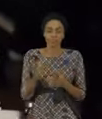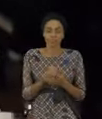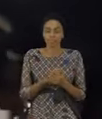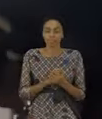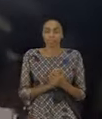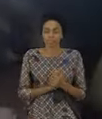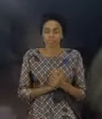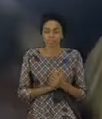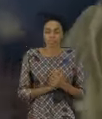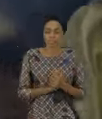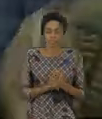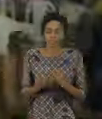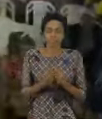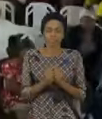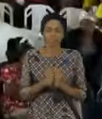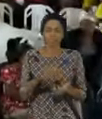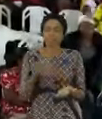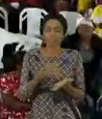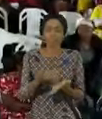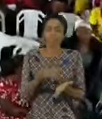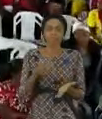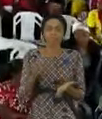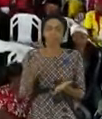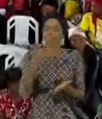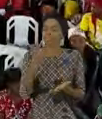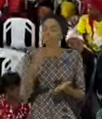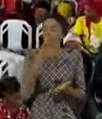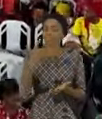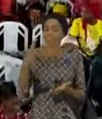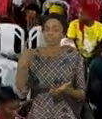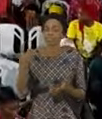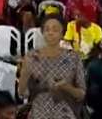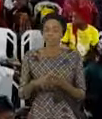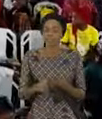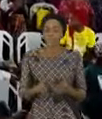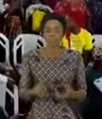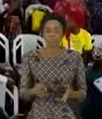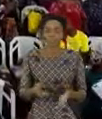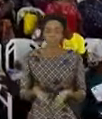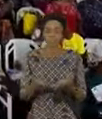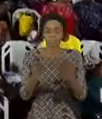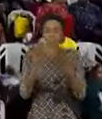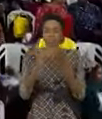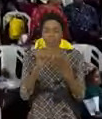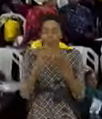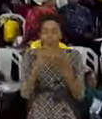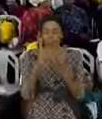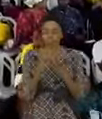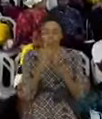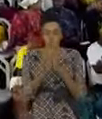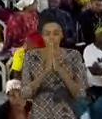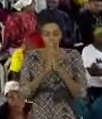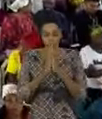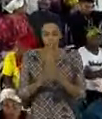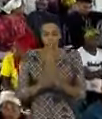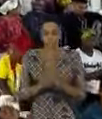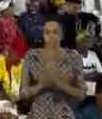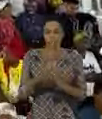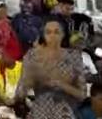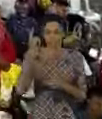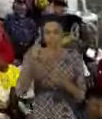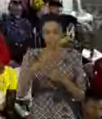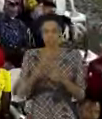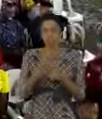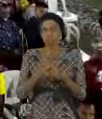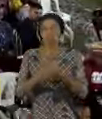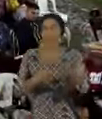with a thousand tongues to lift one cry. Then from